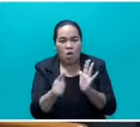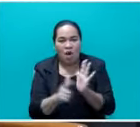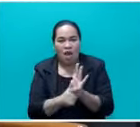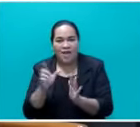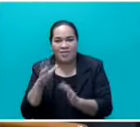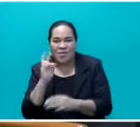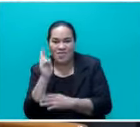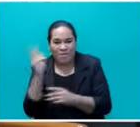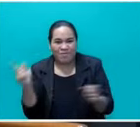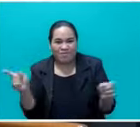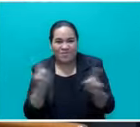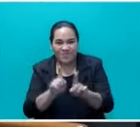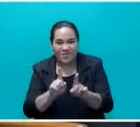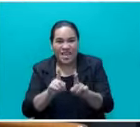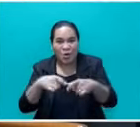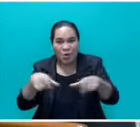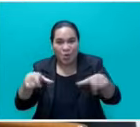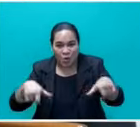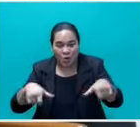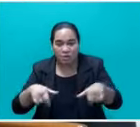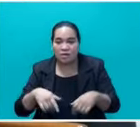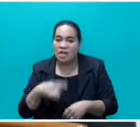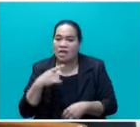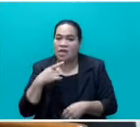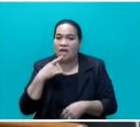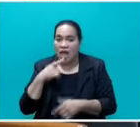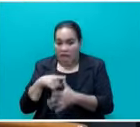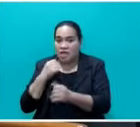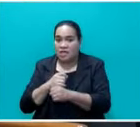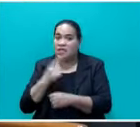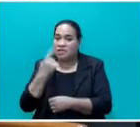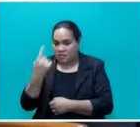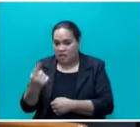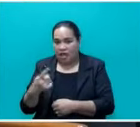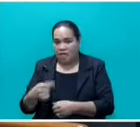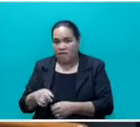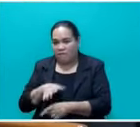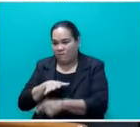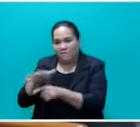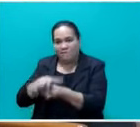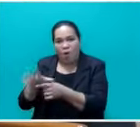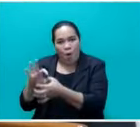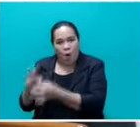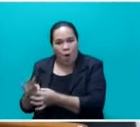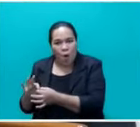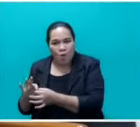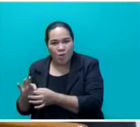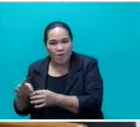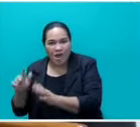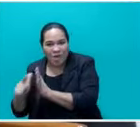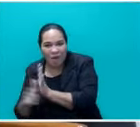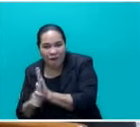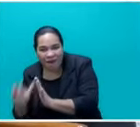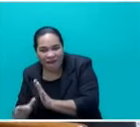You know, and accusing them of failing to uphold the Constitution in terms of voter registration